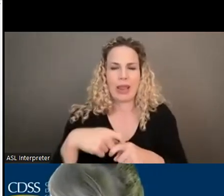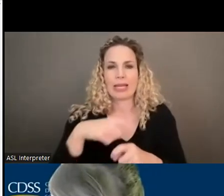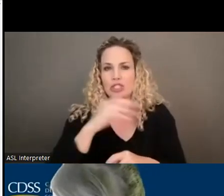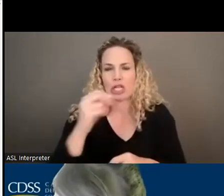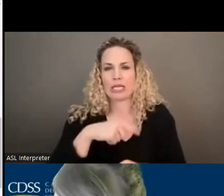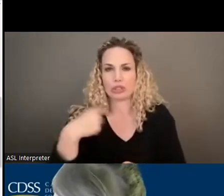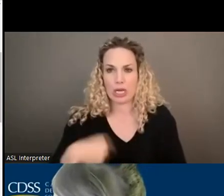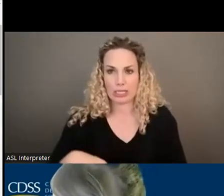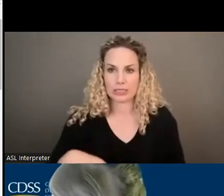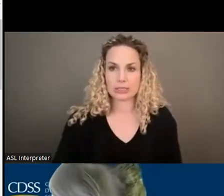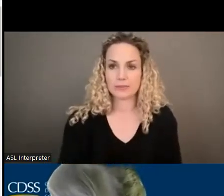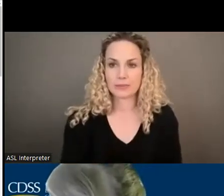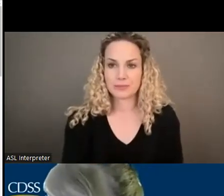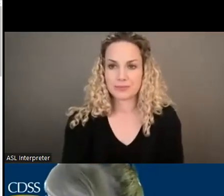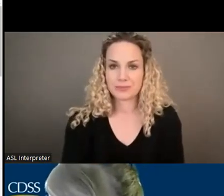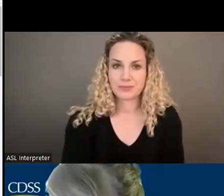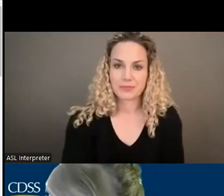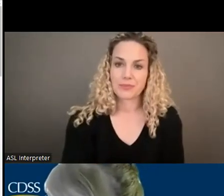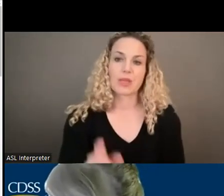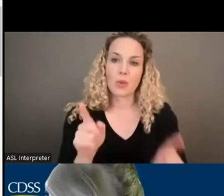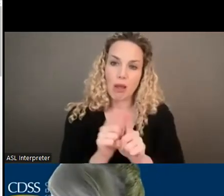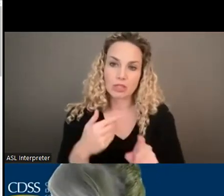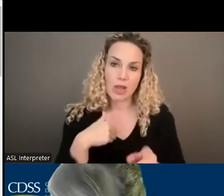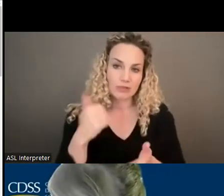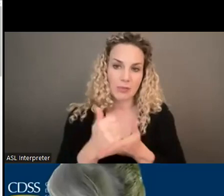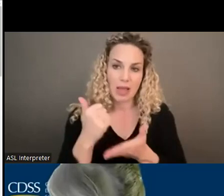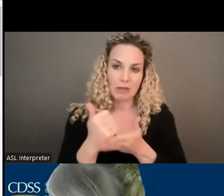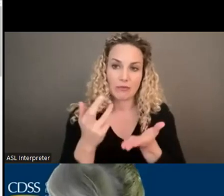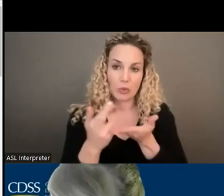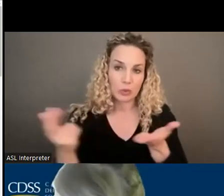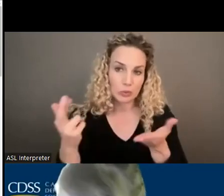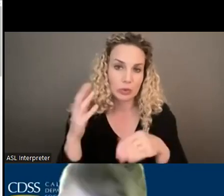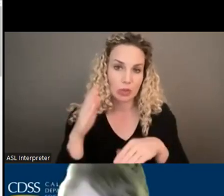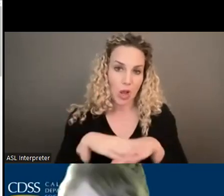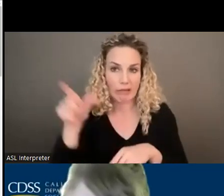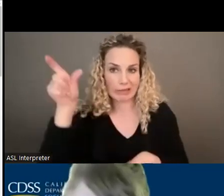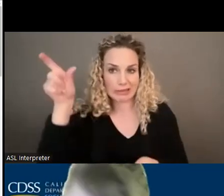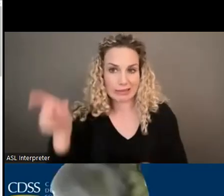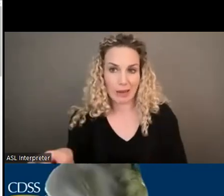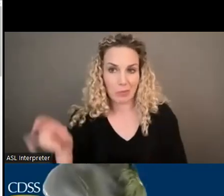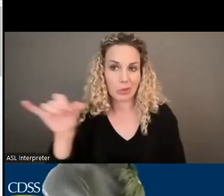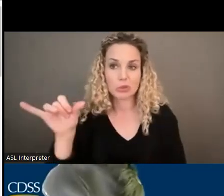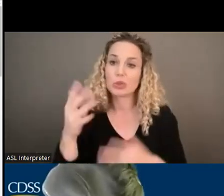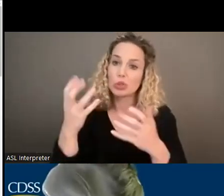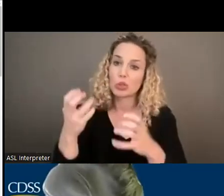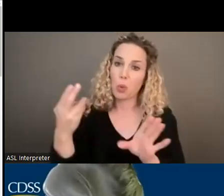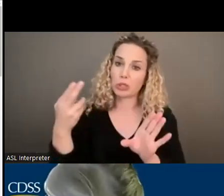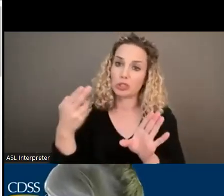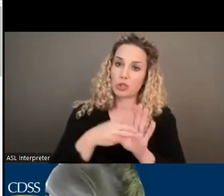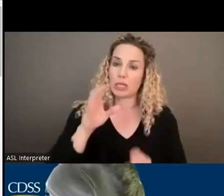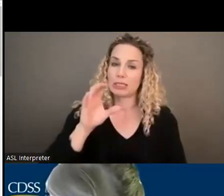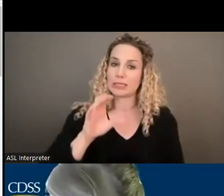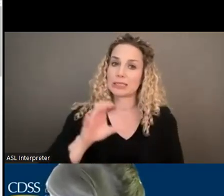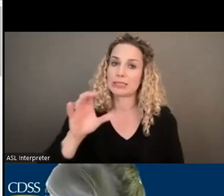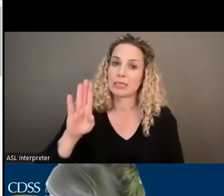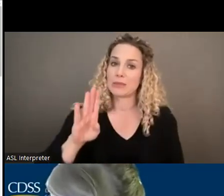Chinese. And we also have some helpful resources on the sidebar. So if you want to join our CCDD